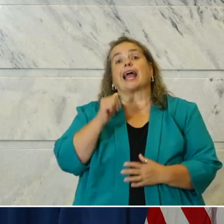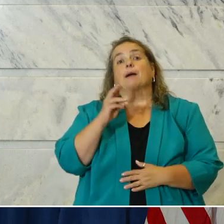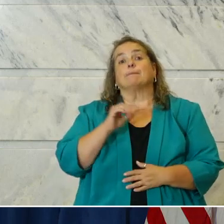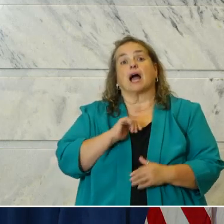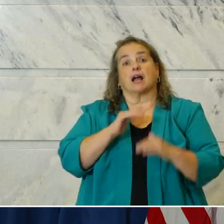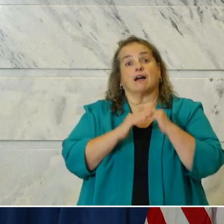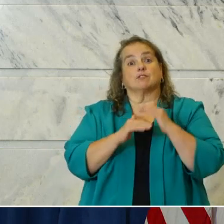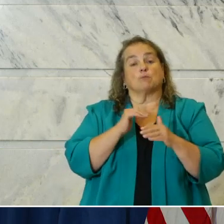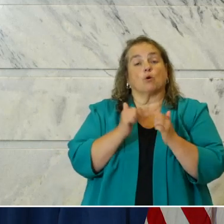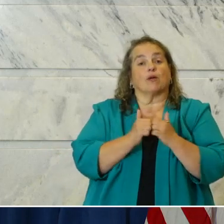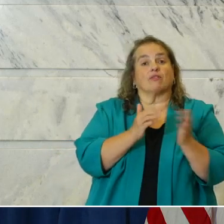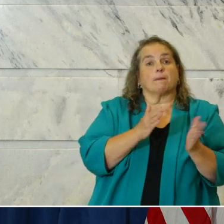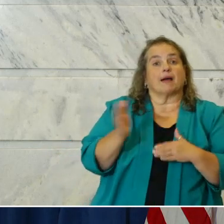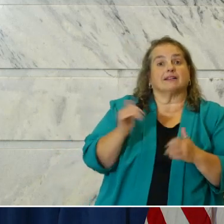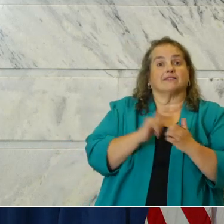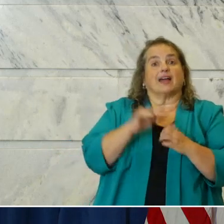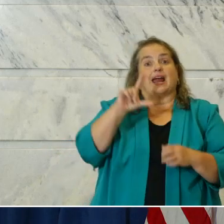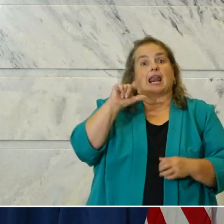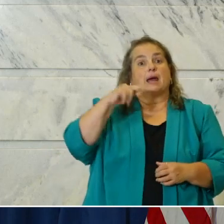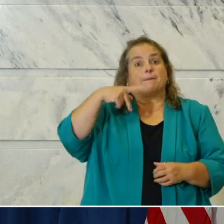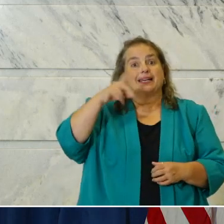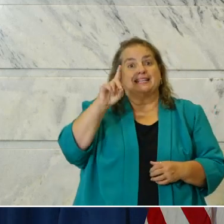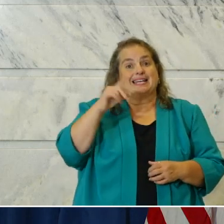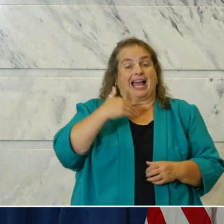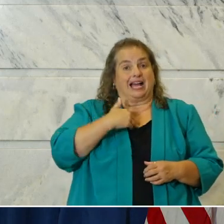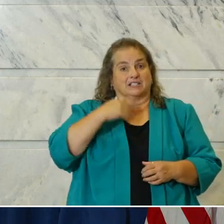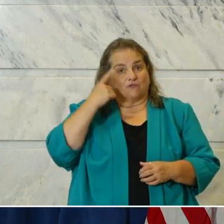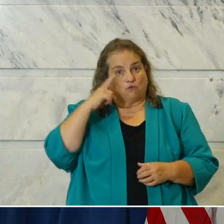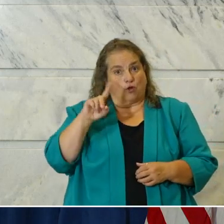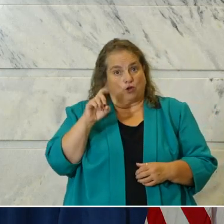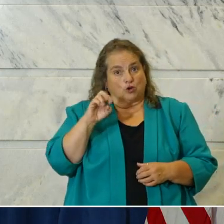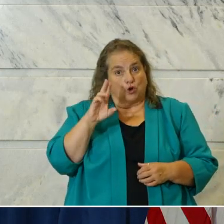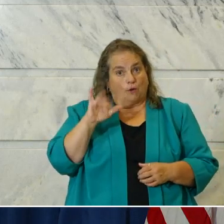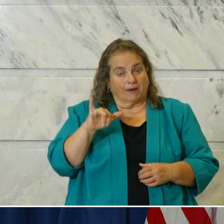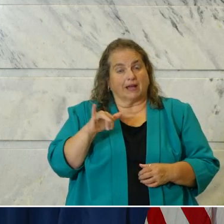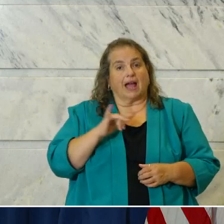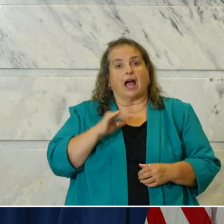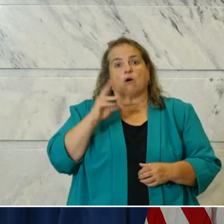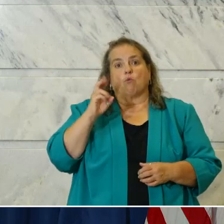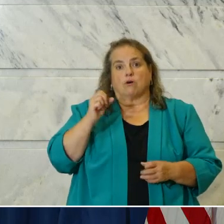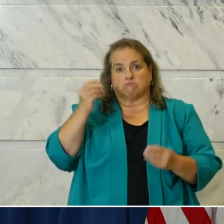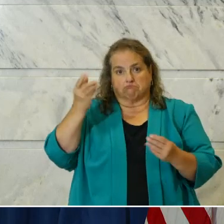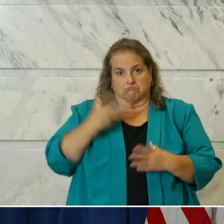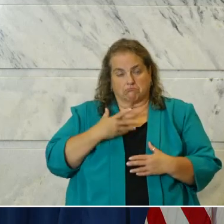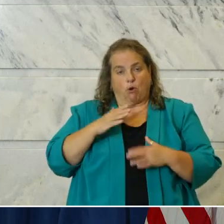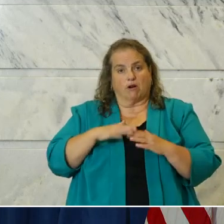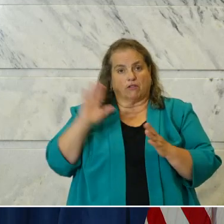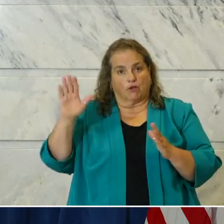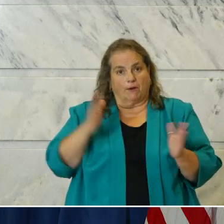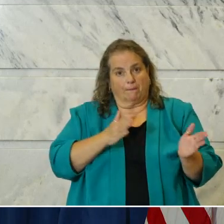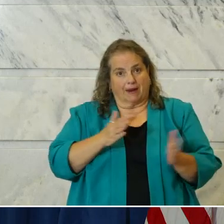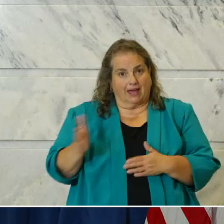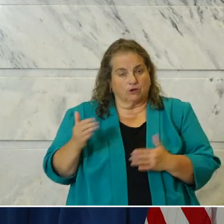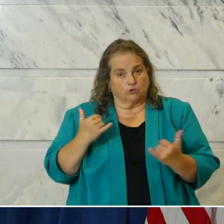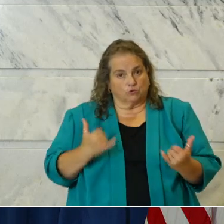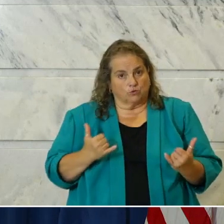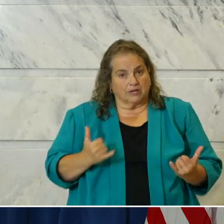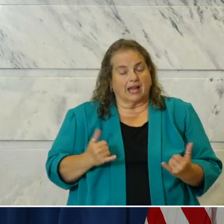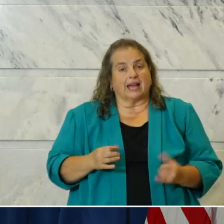the plan that LMPD has for the Derby? I was briefed on that plan